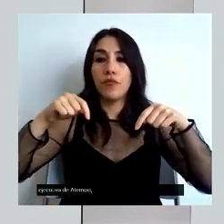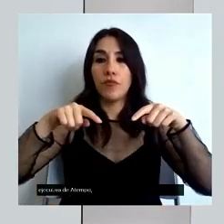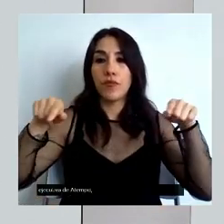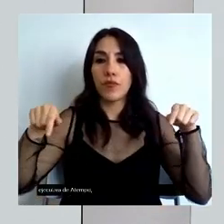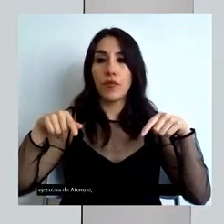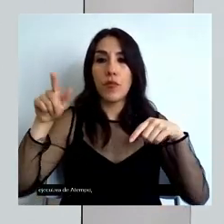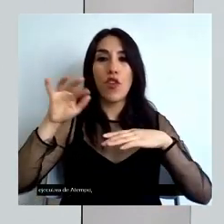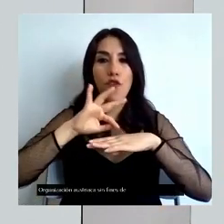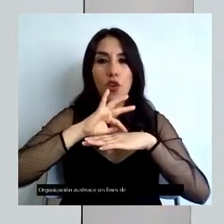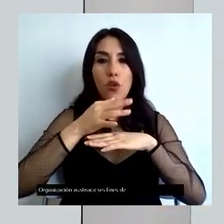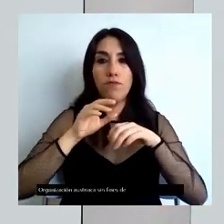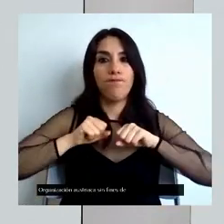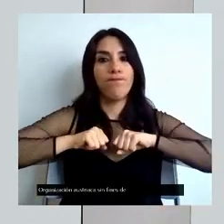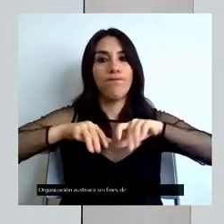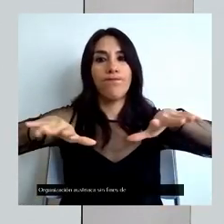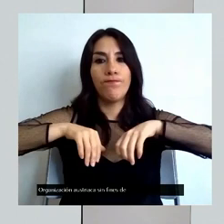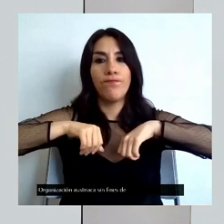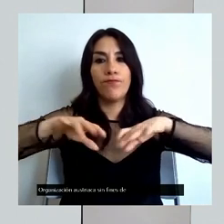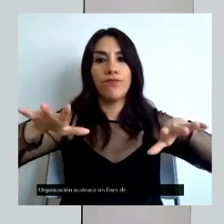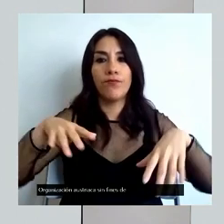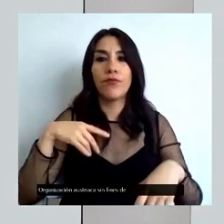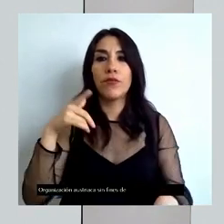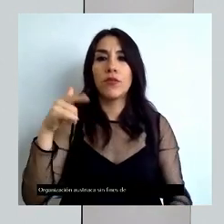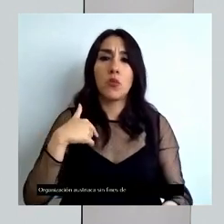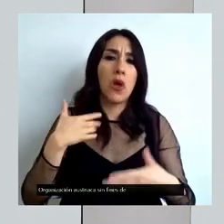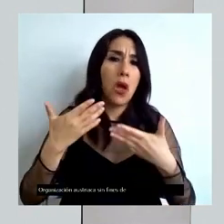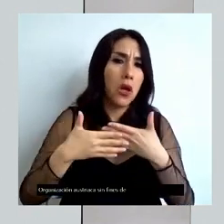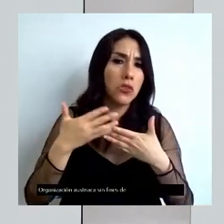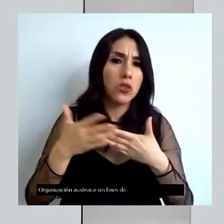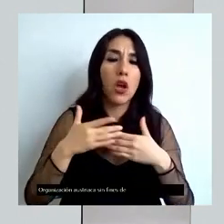life easier for people with disability.